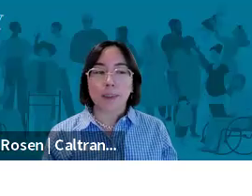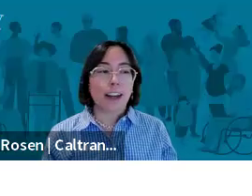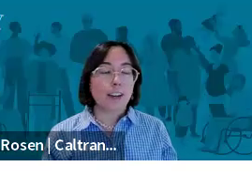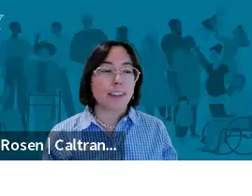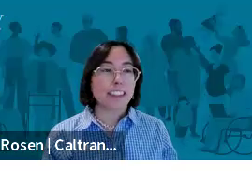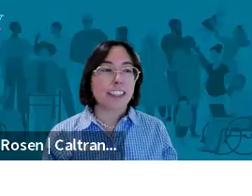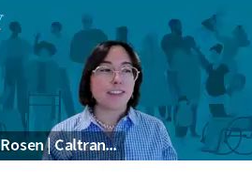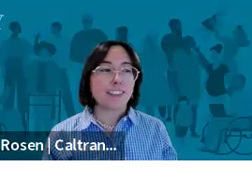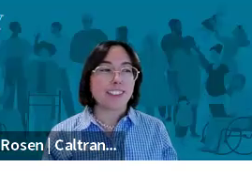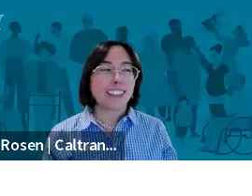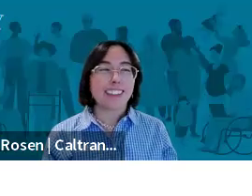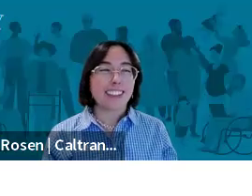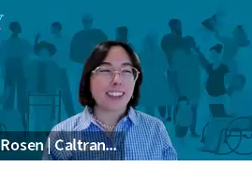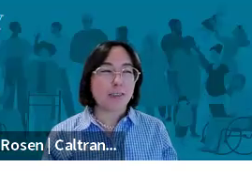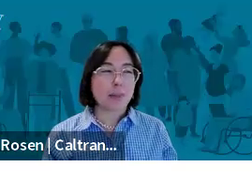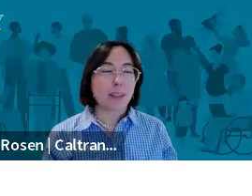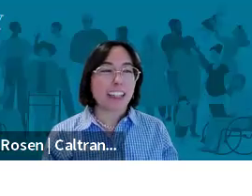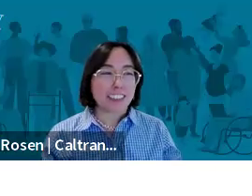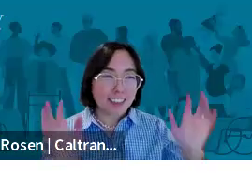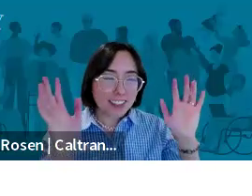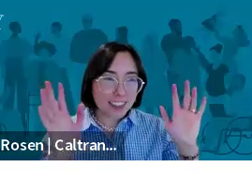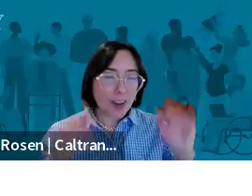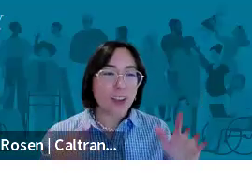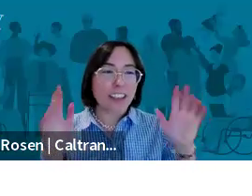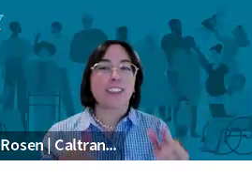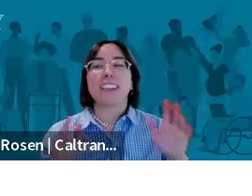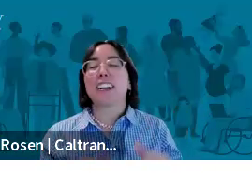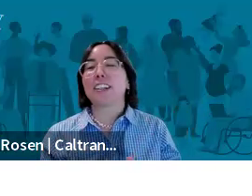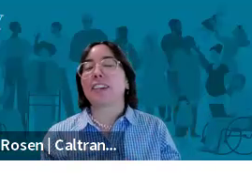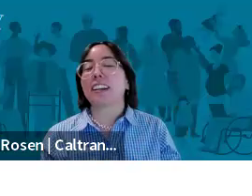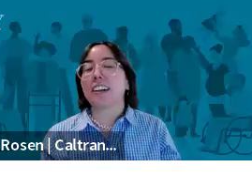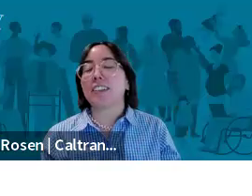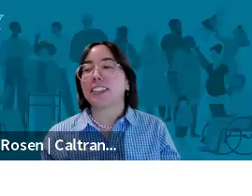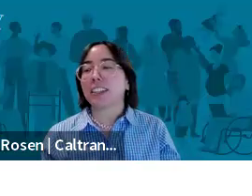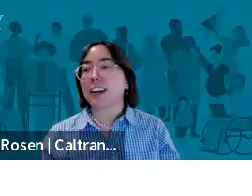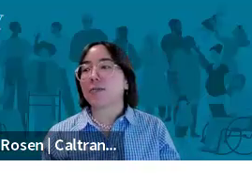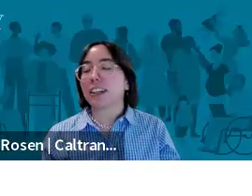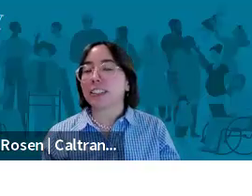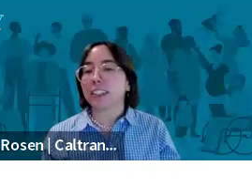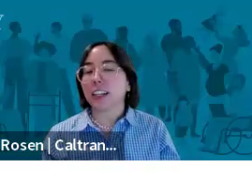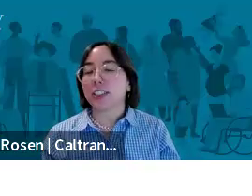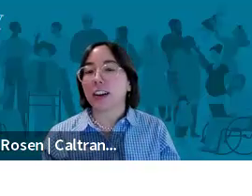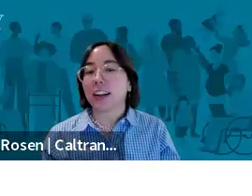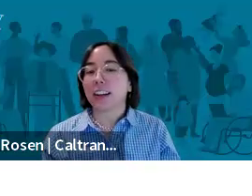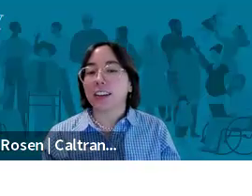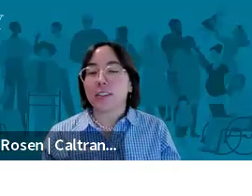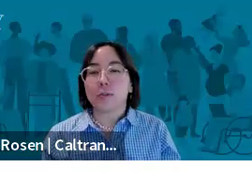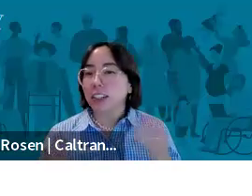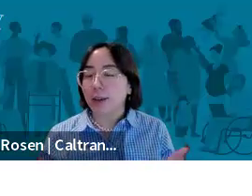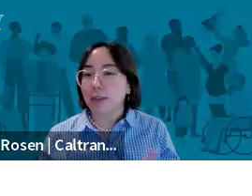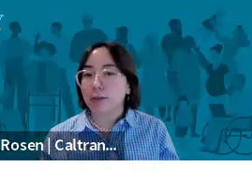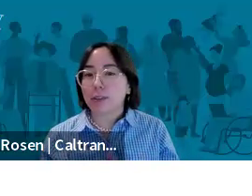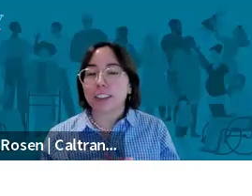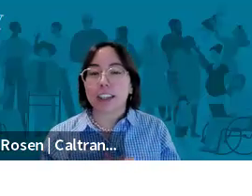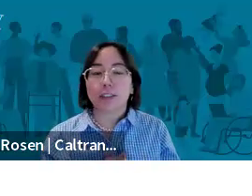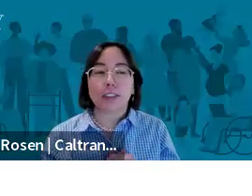it. Instead of giving you all whiplash scrolling through the document, I just kind of wanted to touch on